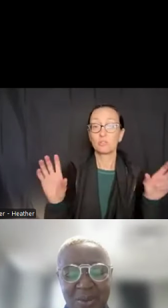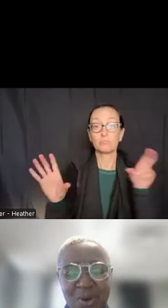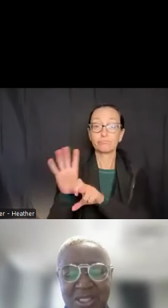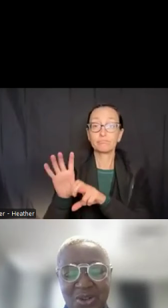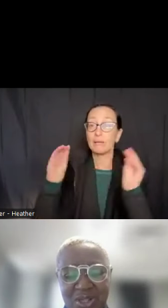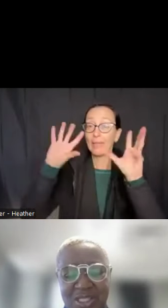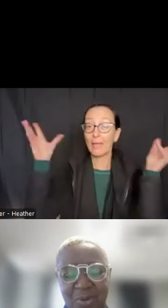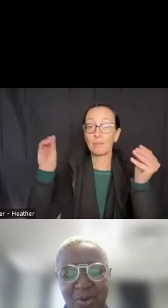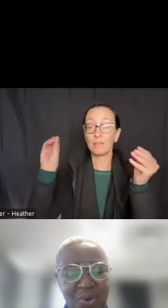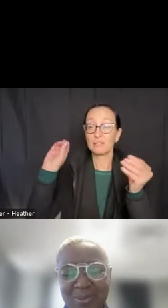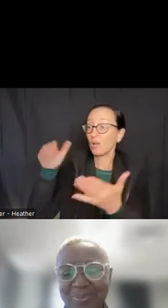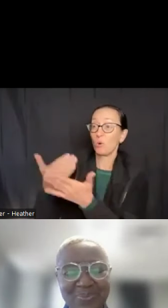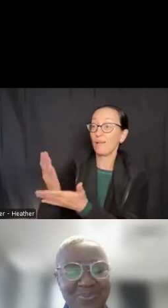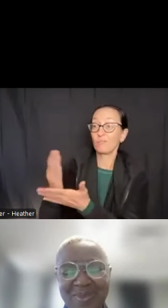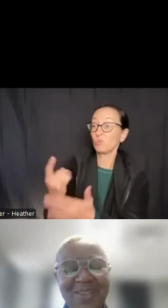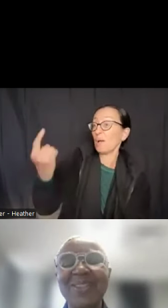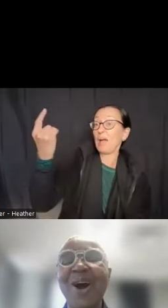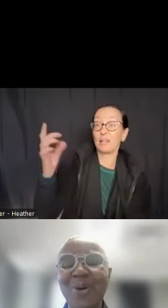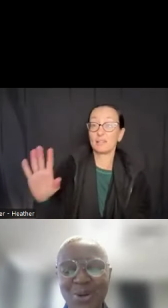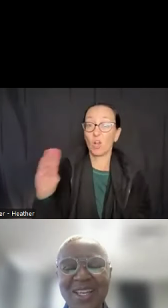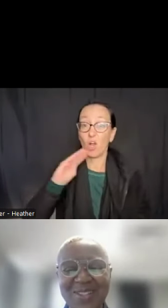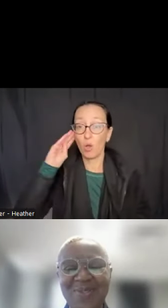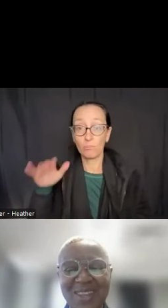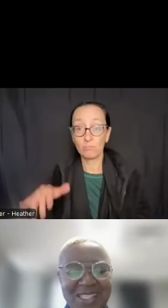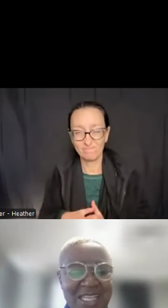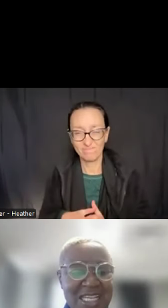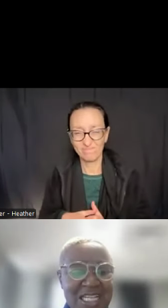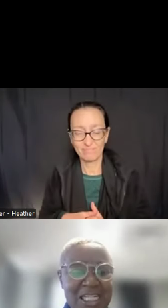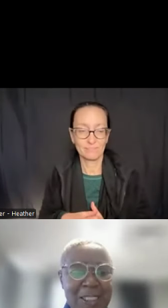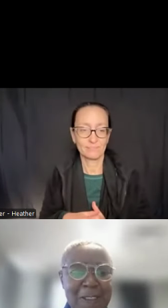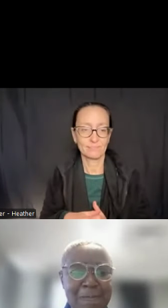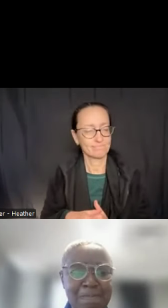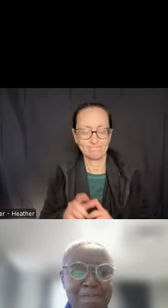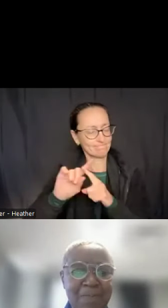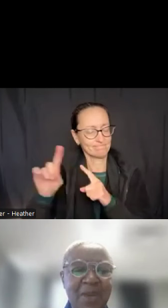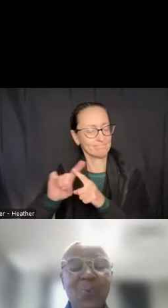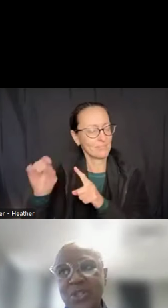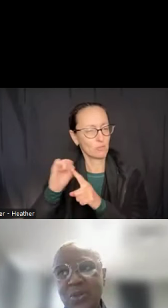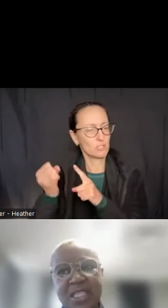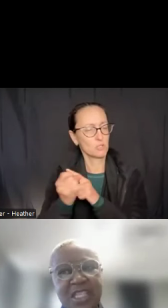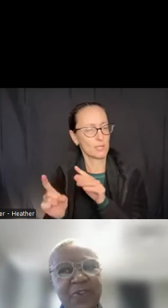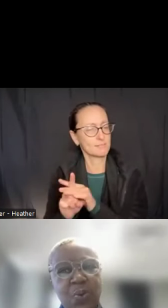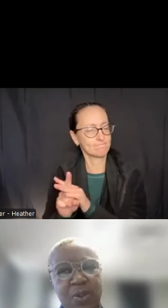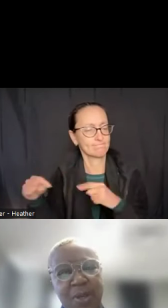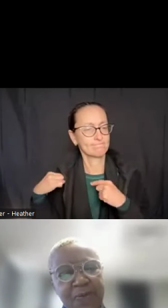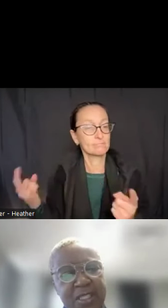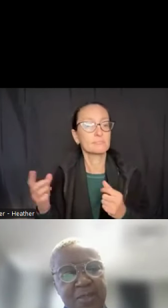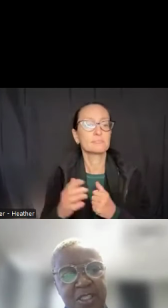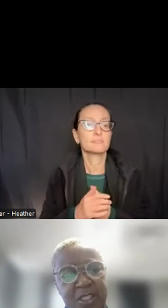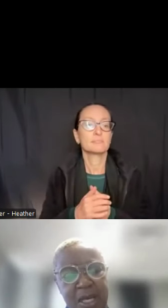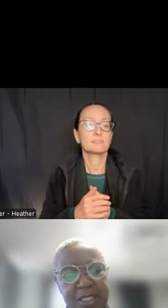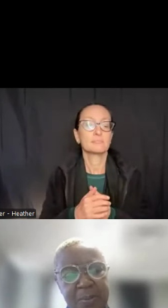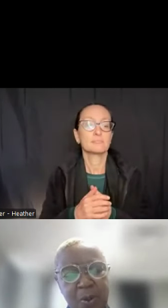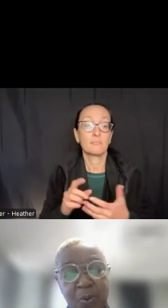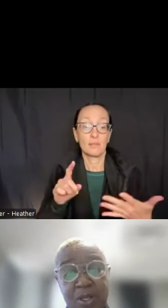at someone's doorstep, or where all those kinds of things. We do assist folk with benefits as